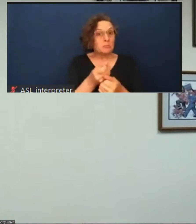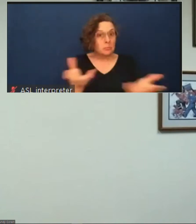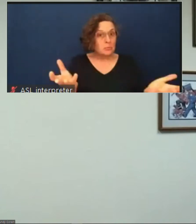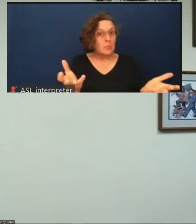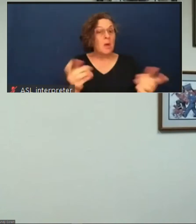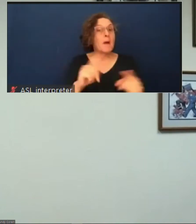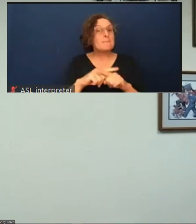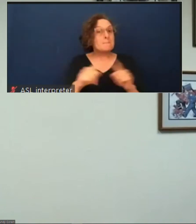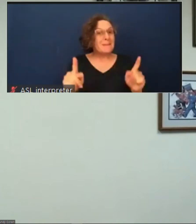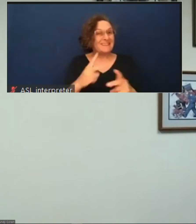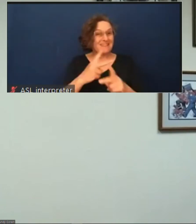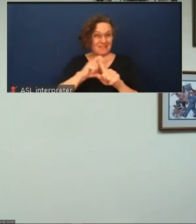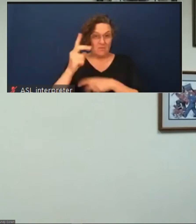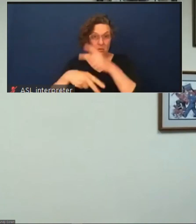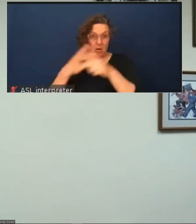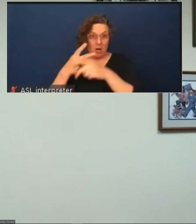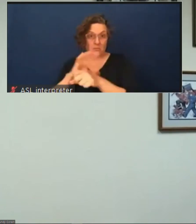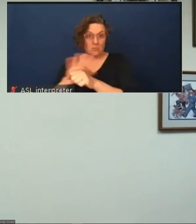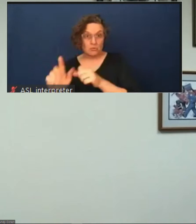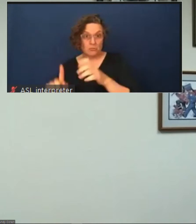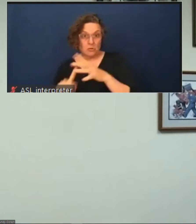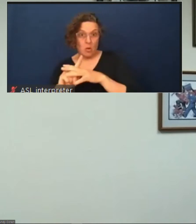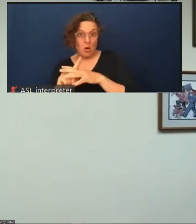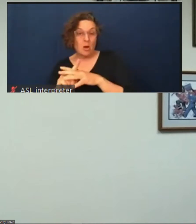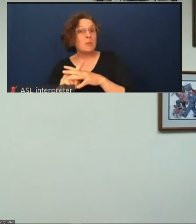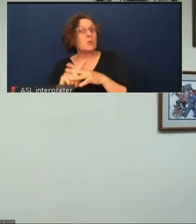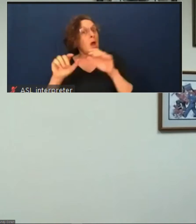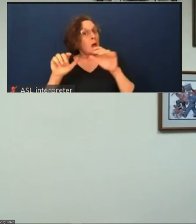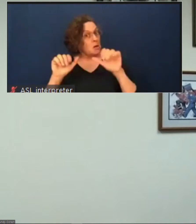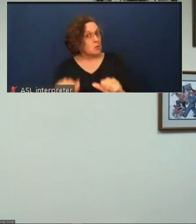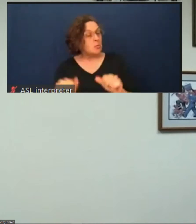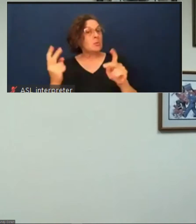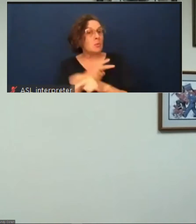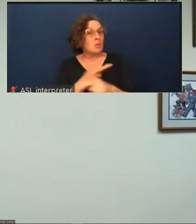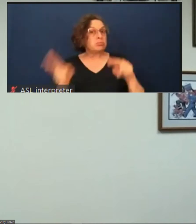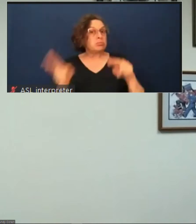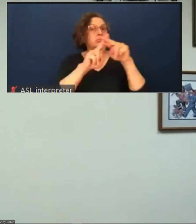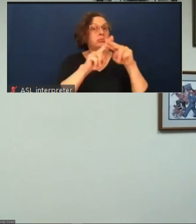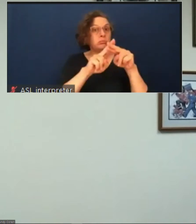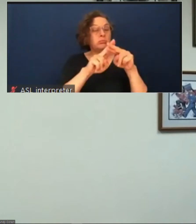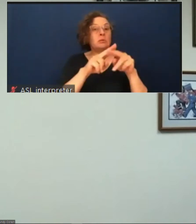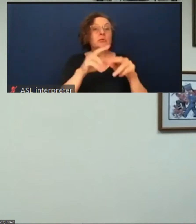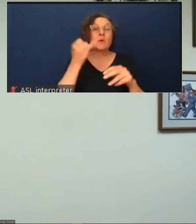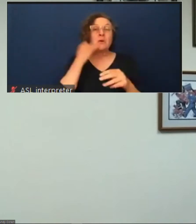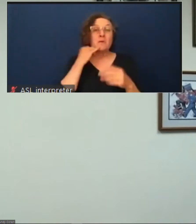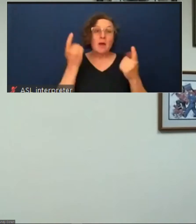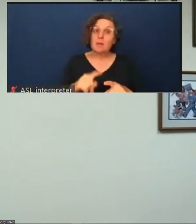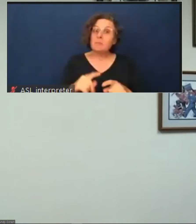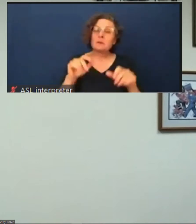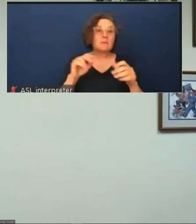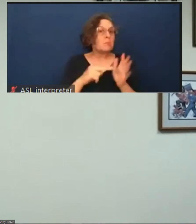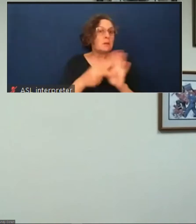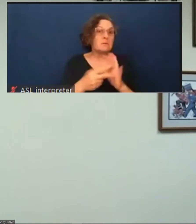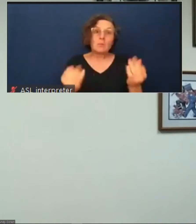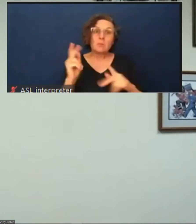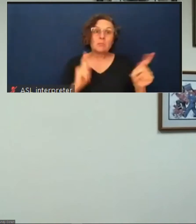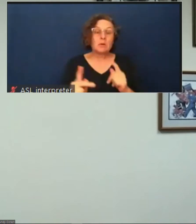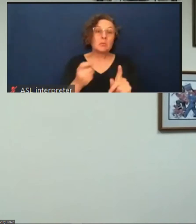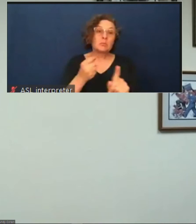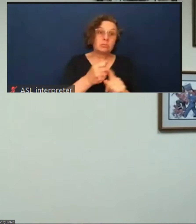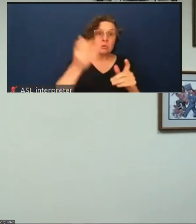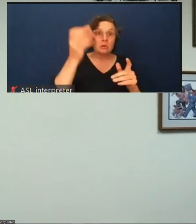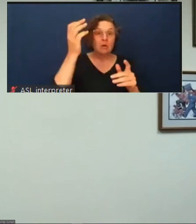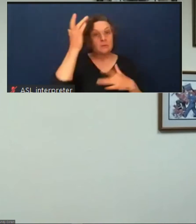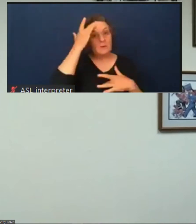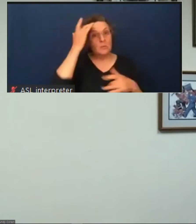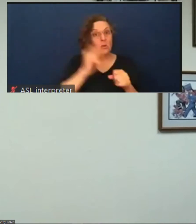this, that a new wave could develop, and even a surge could follow, putting at risk all of our medical facilities and, of course, many more